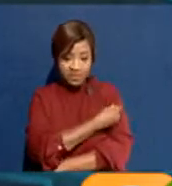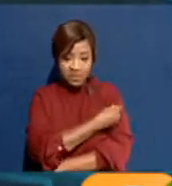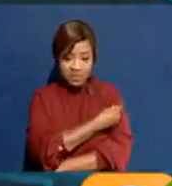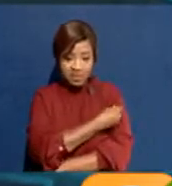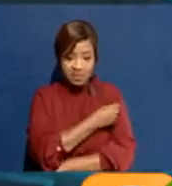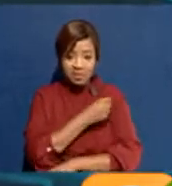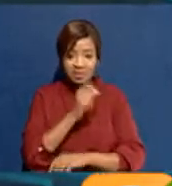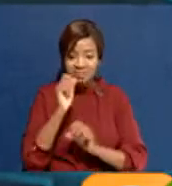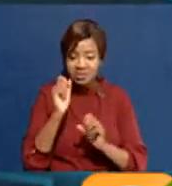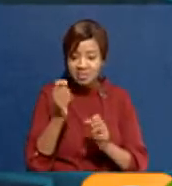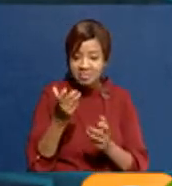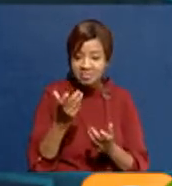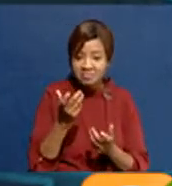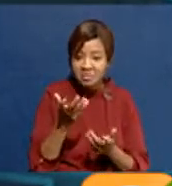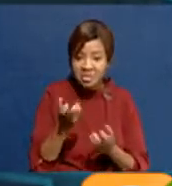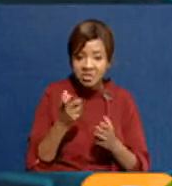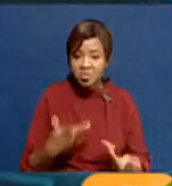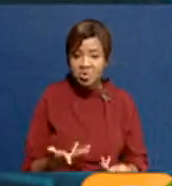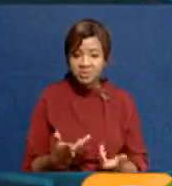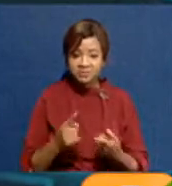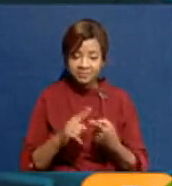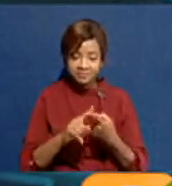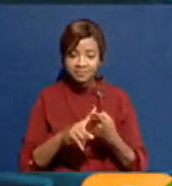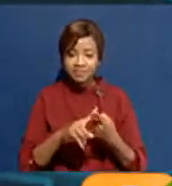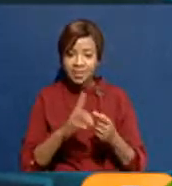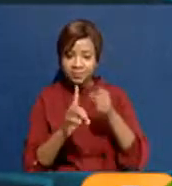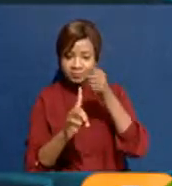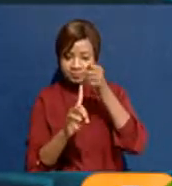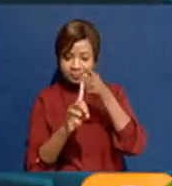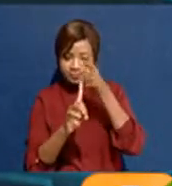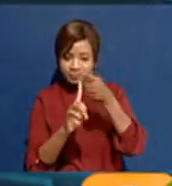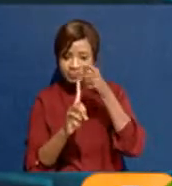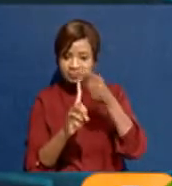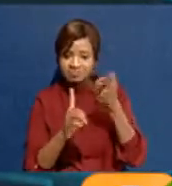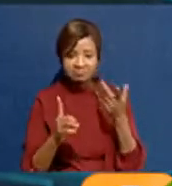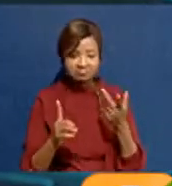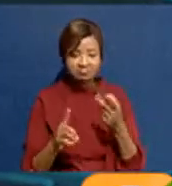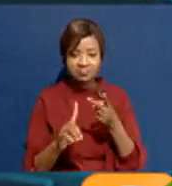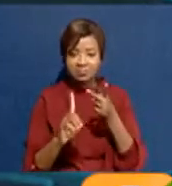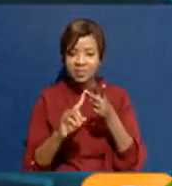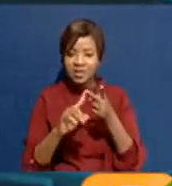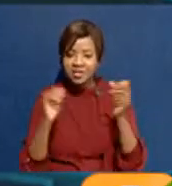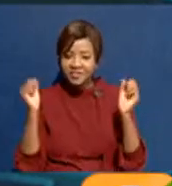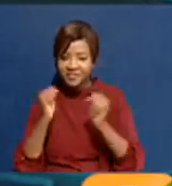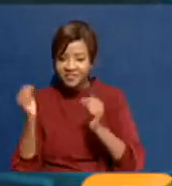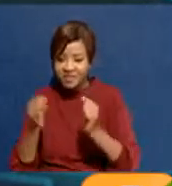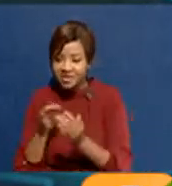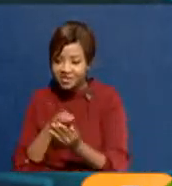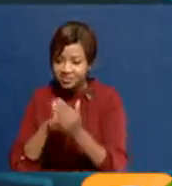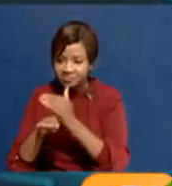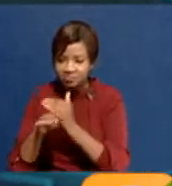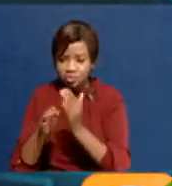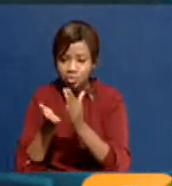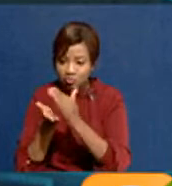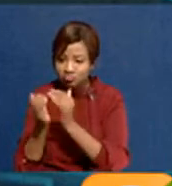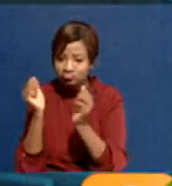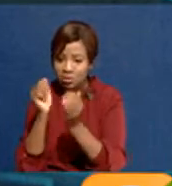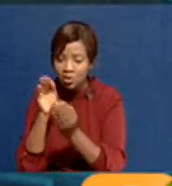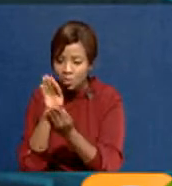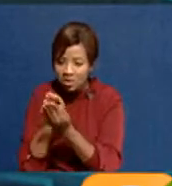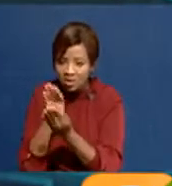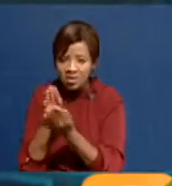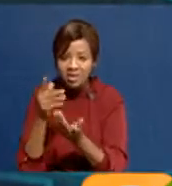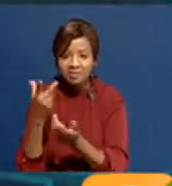syringes. Vaccines, there are so many things that come into play. The fridges where those vaccines are stored. And not only